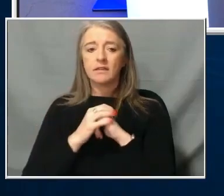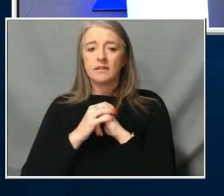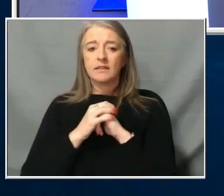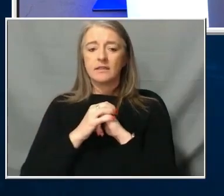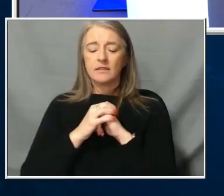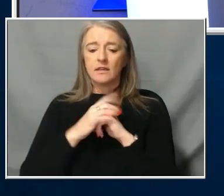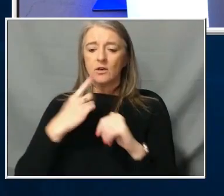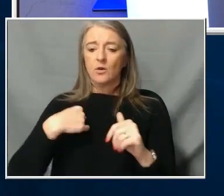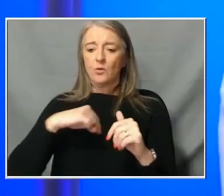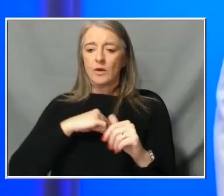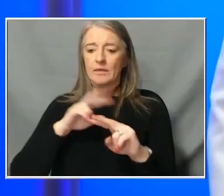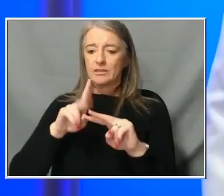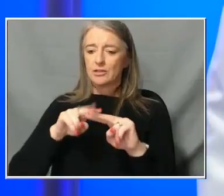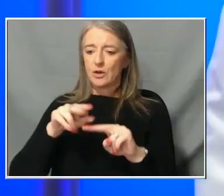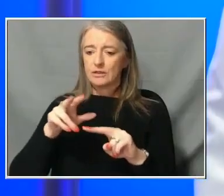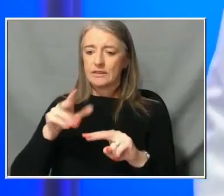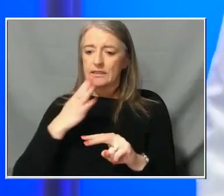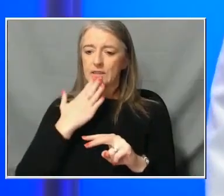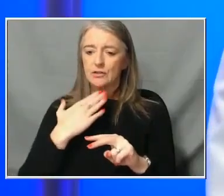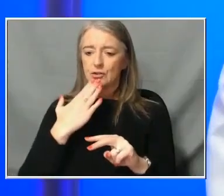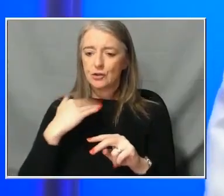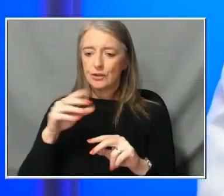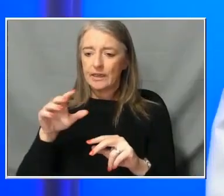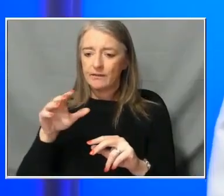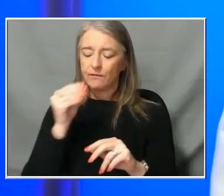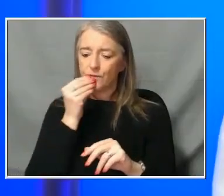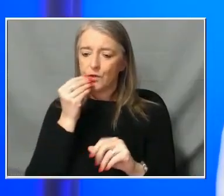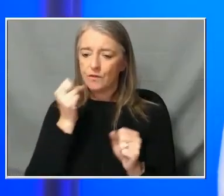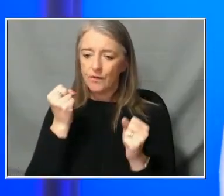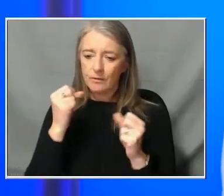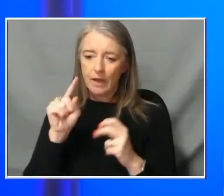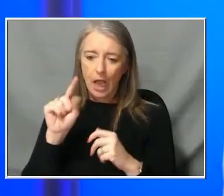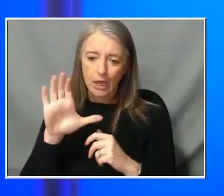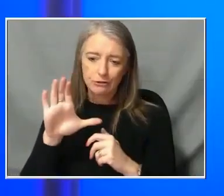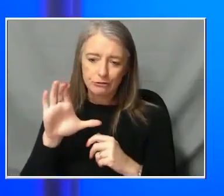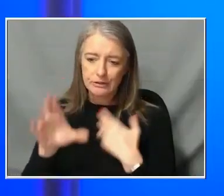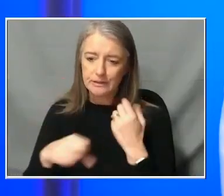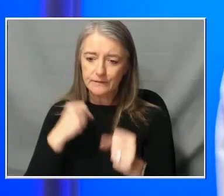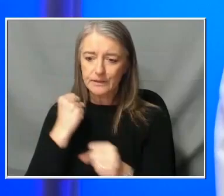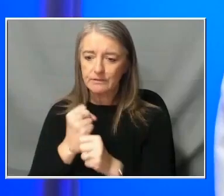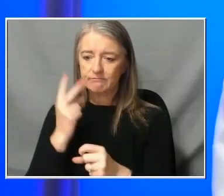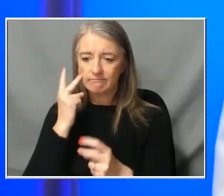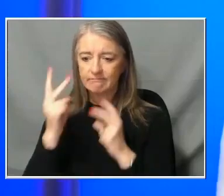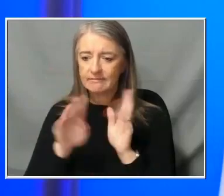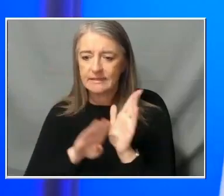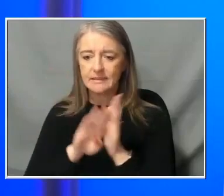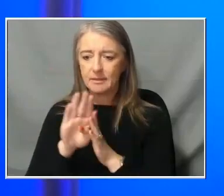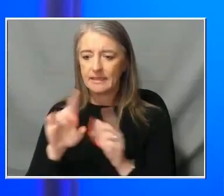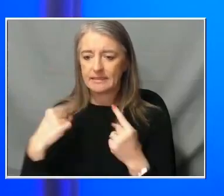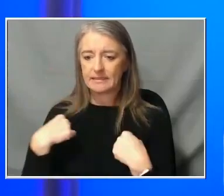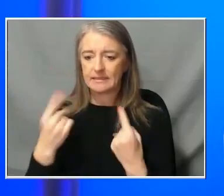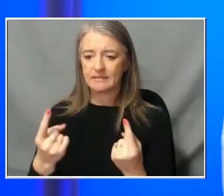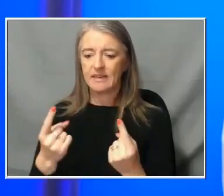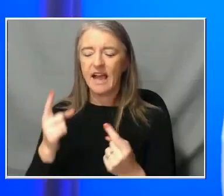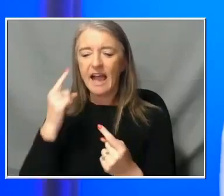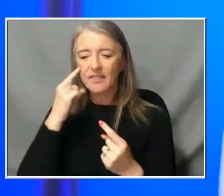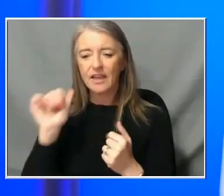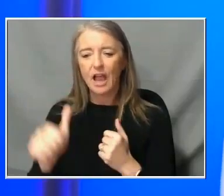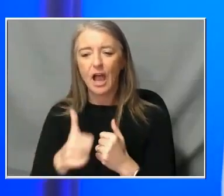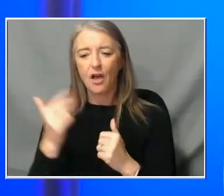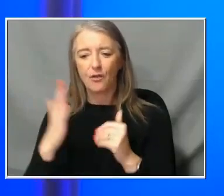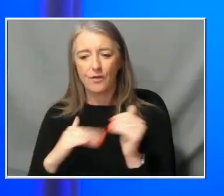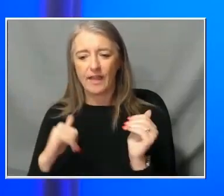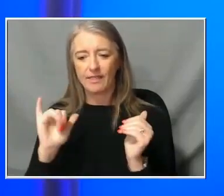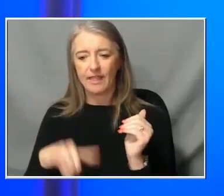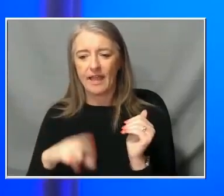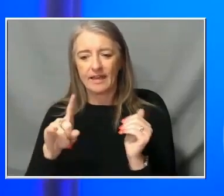been salting foods and curing foods for hundreds of years now, and we haven't seen the spike that we're seeing now. So I think it has to be something other than that. Right.